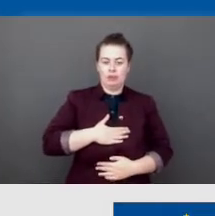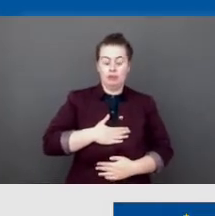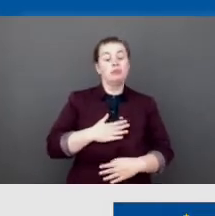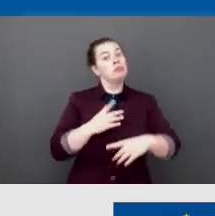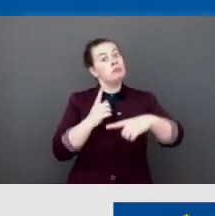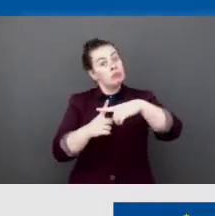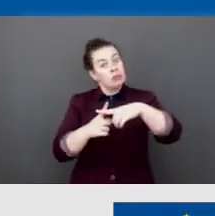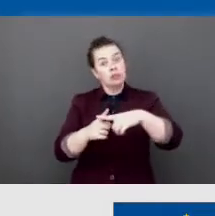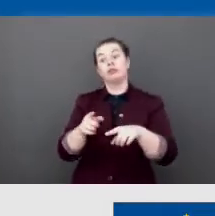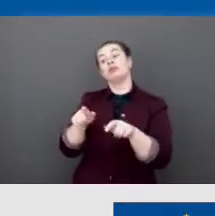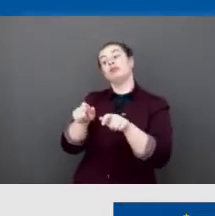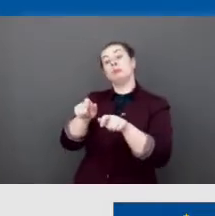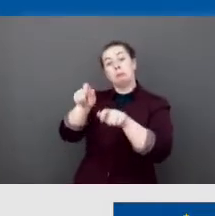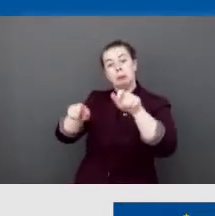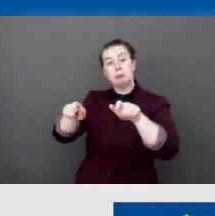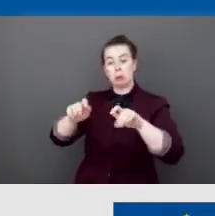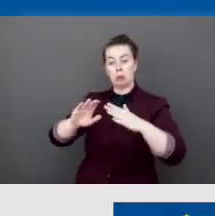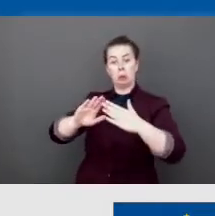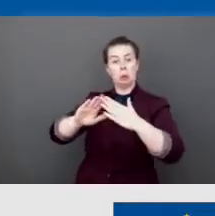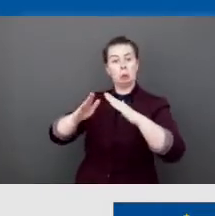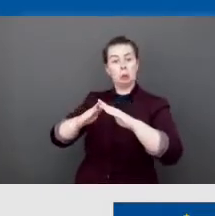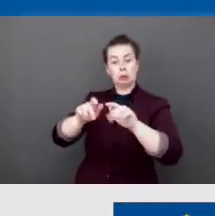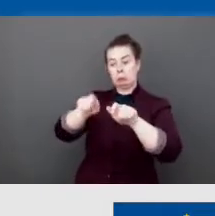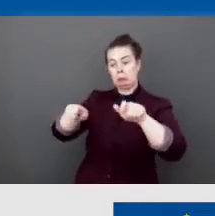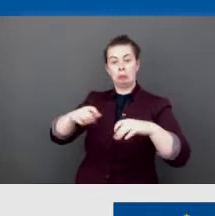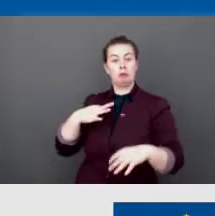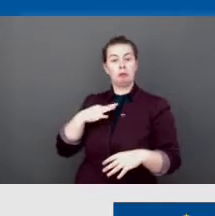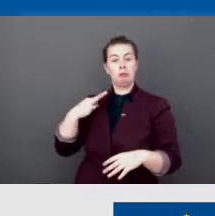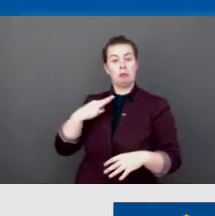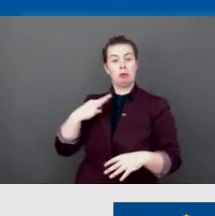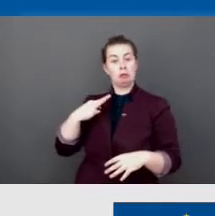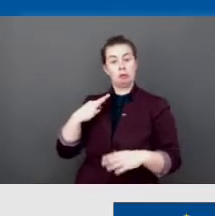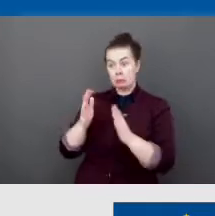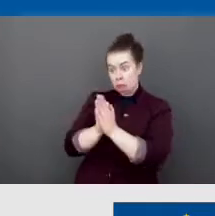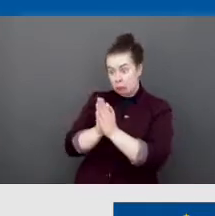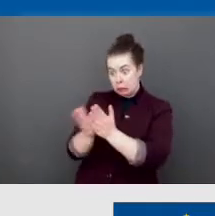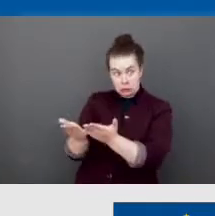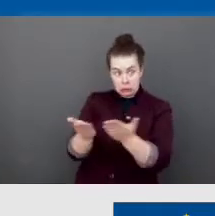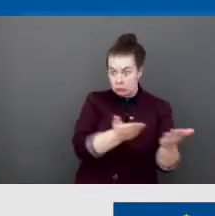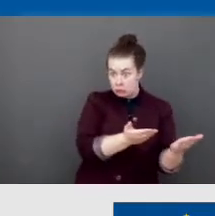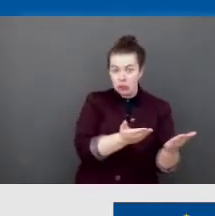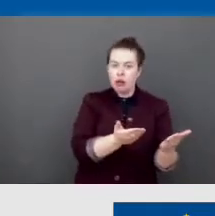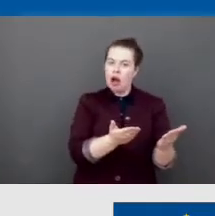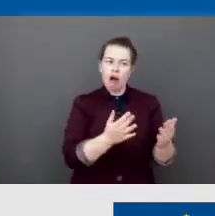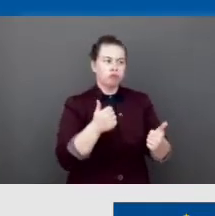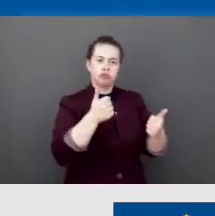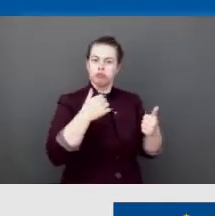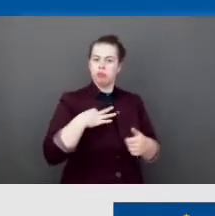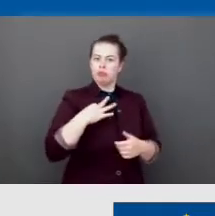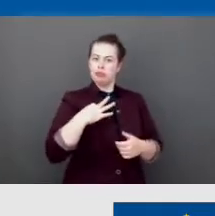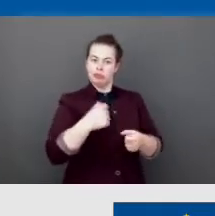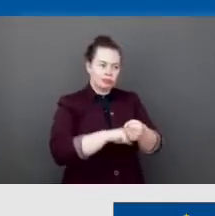A significant community and voluntary group involvement, and that has worked extremely well, particularly in COVID, which has enabled us